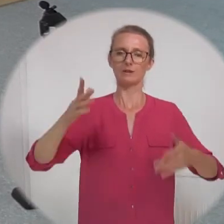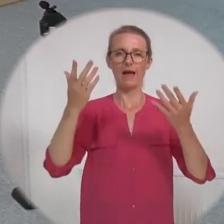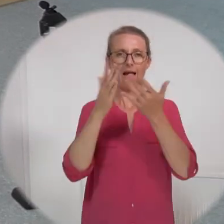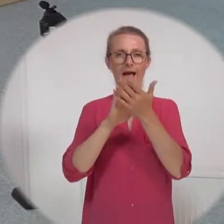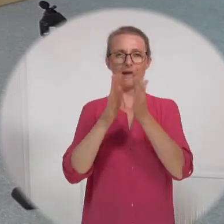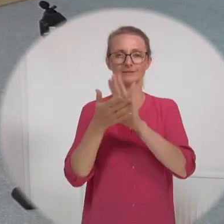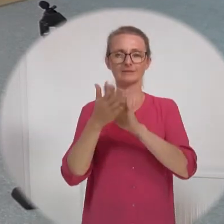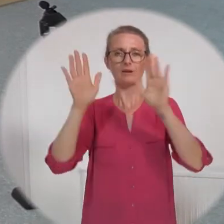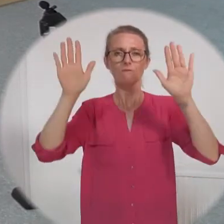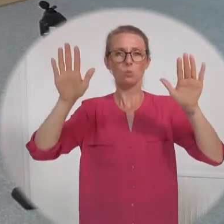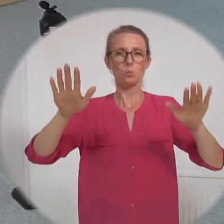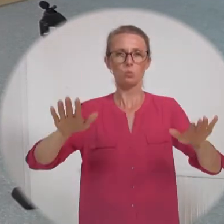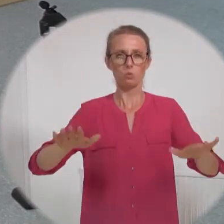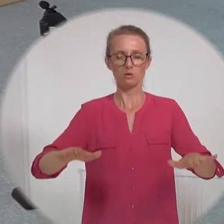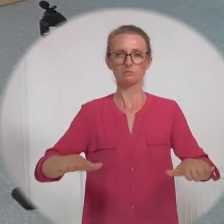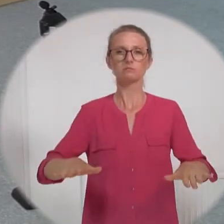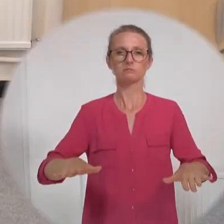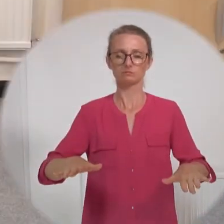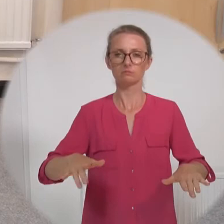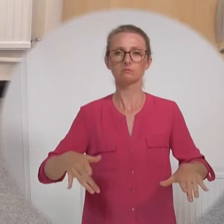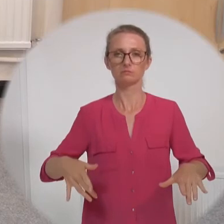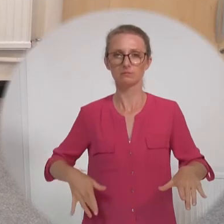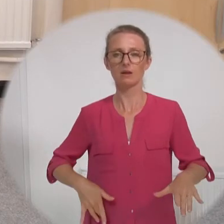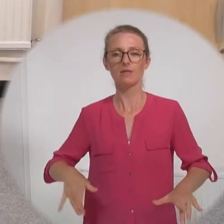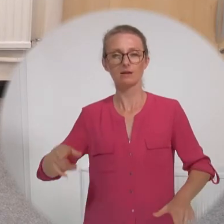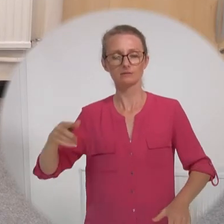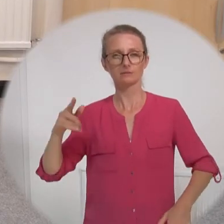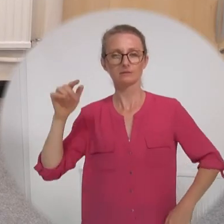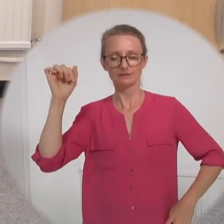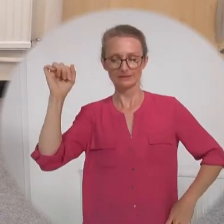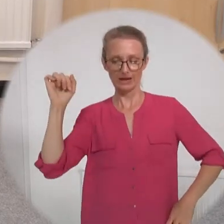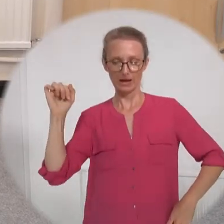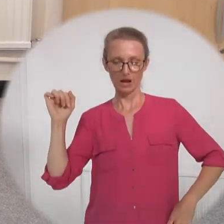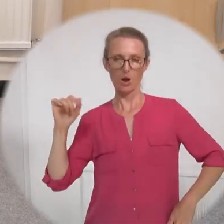sink down with your tailbone and the balloon pulls up your head.